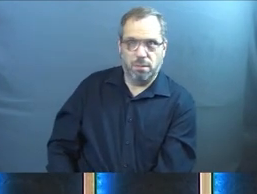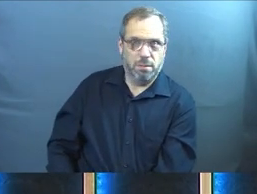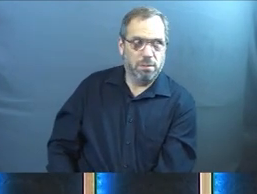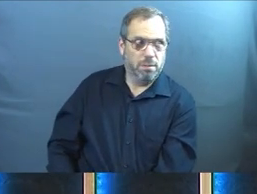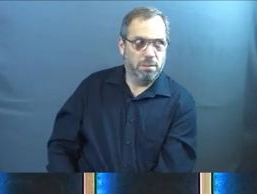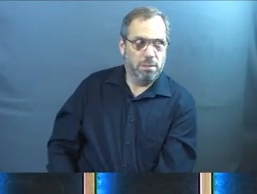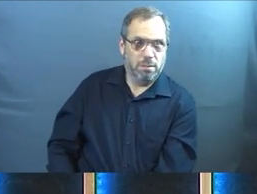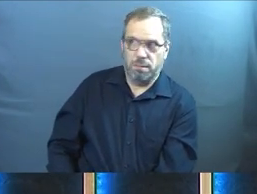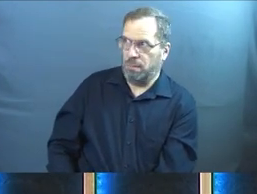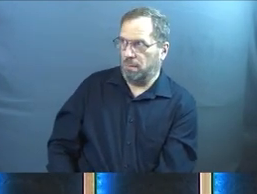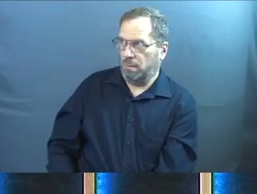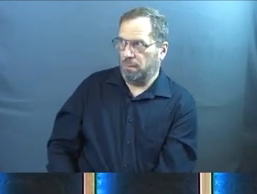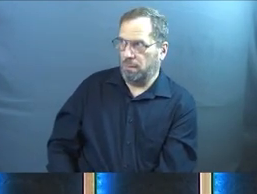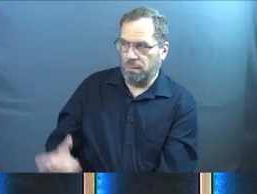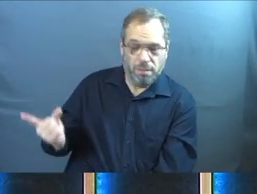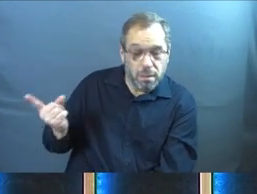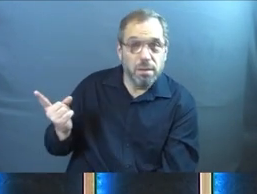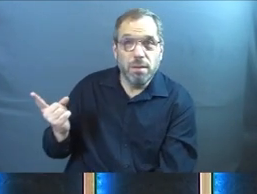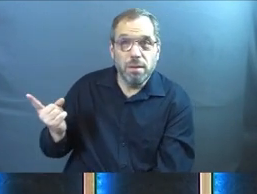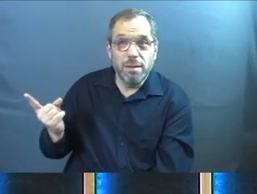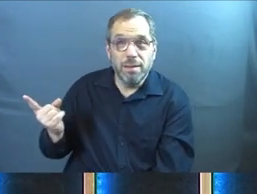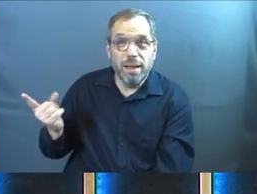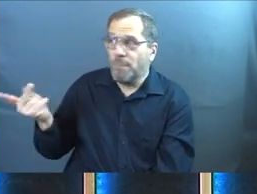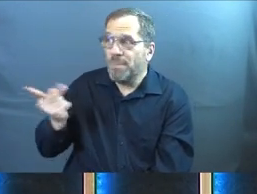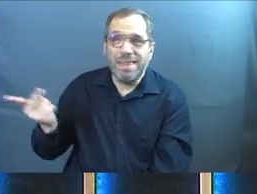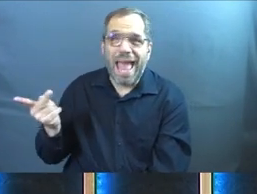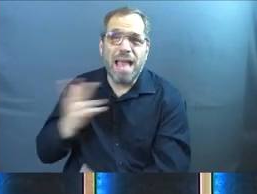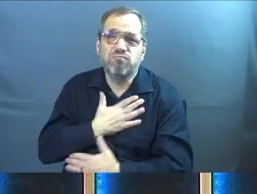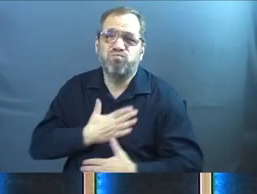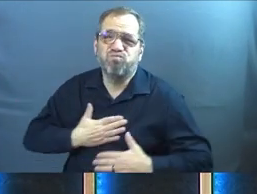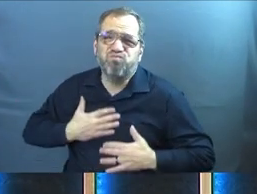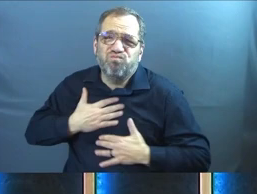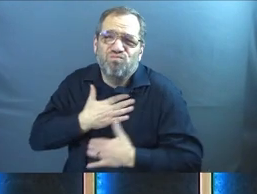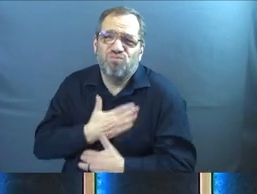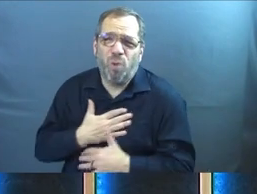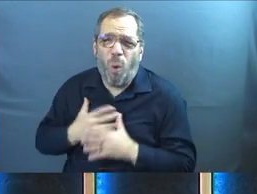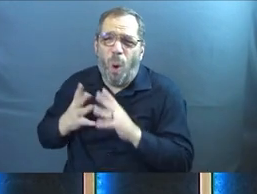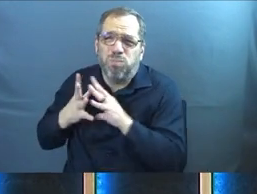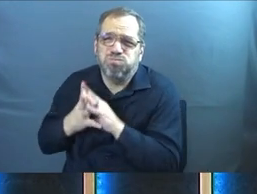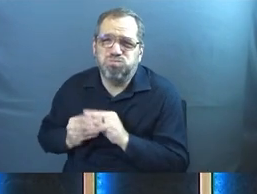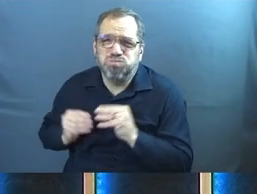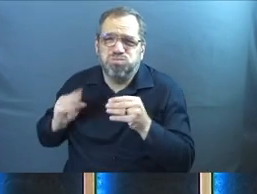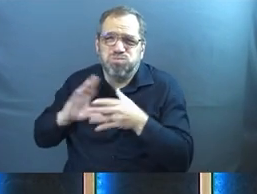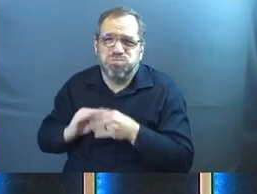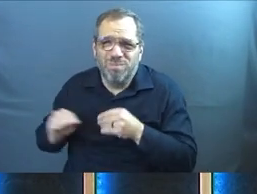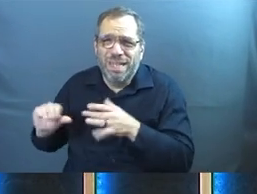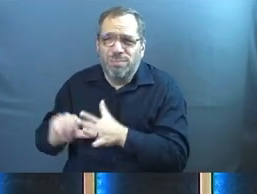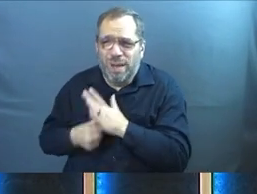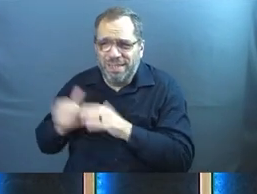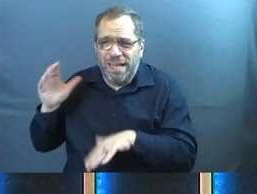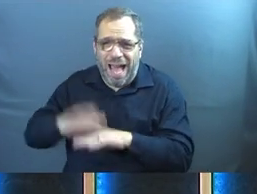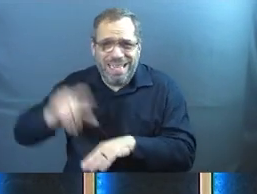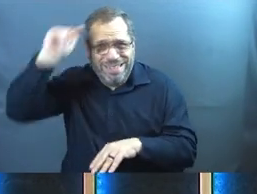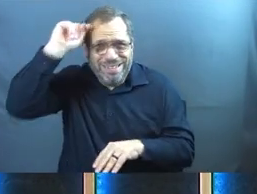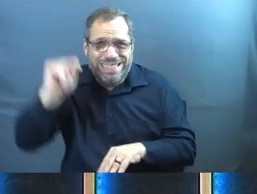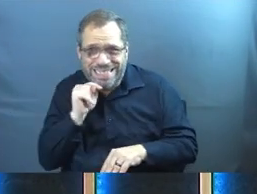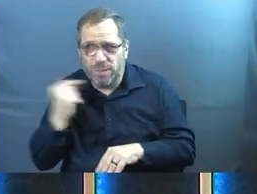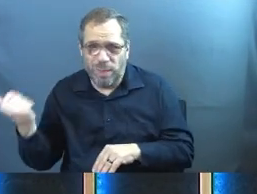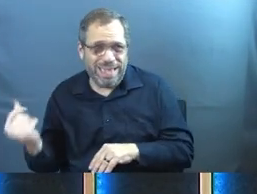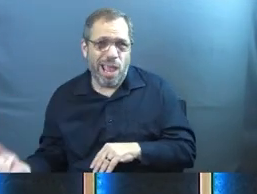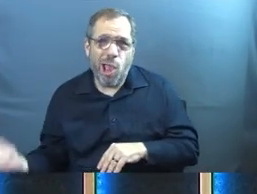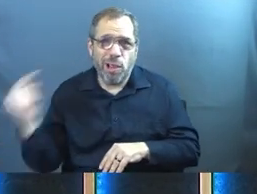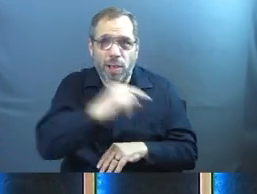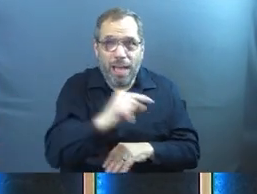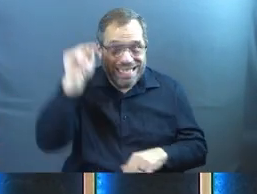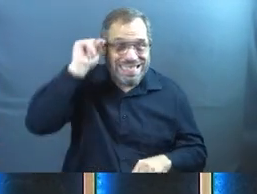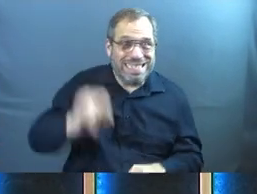And they were making it so clear, and they were, you could tell, they were really enjoying, you know, pressing on their teens and stuff. And